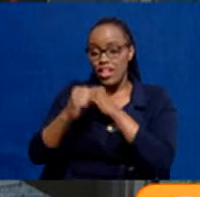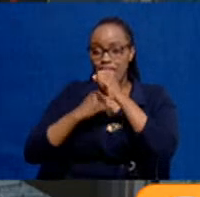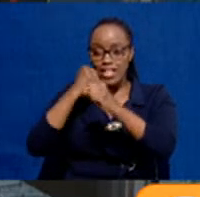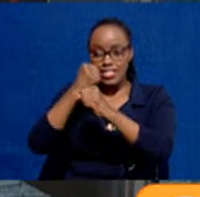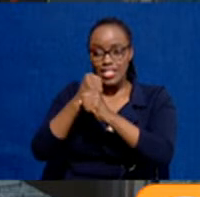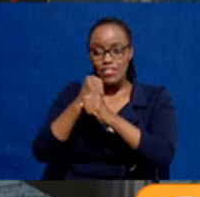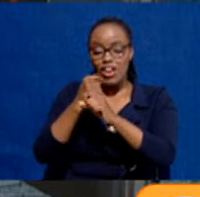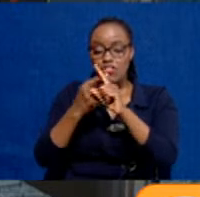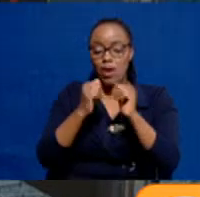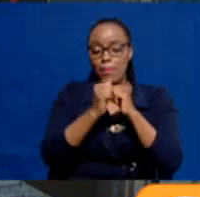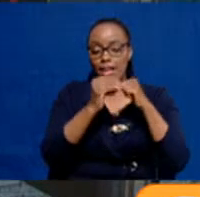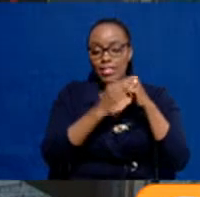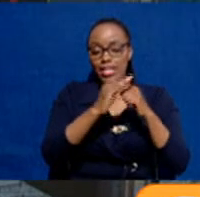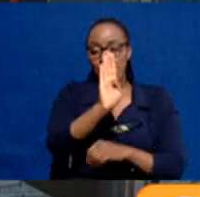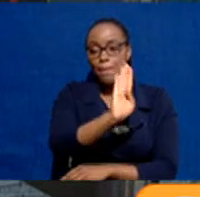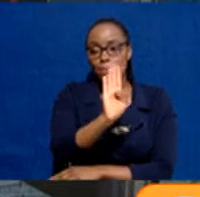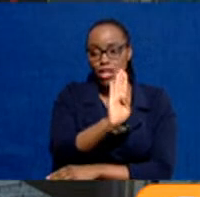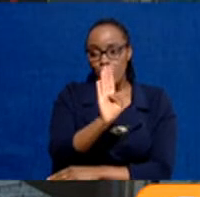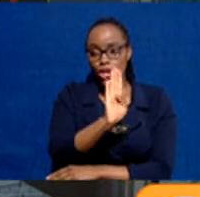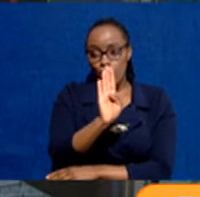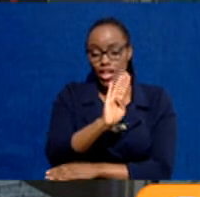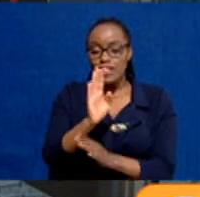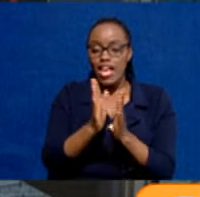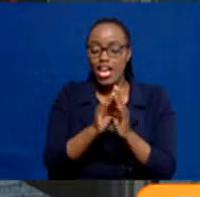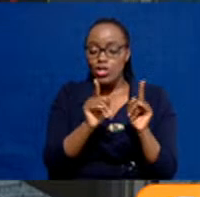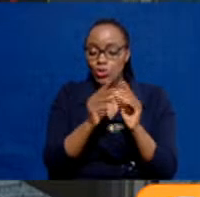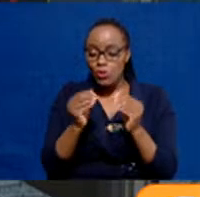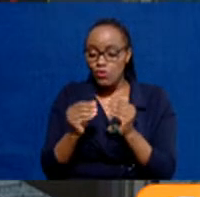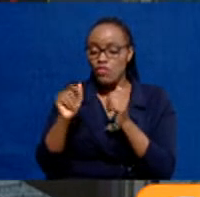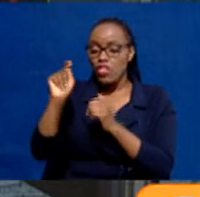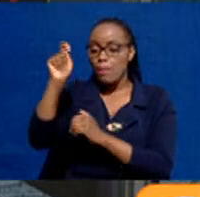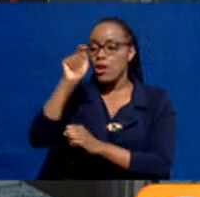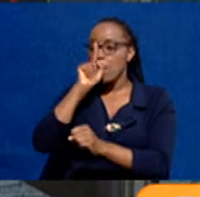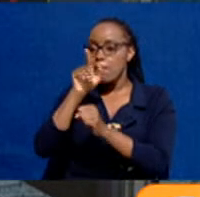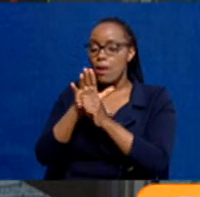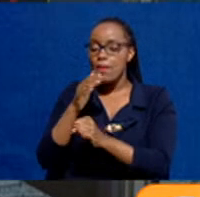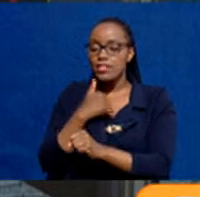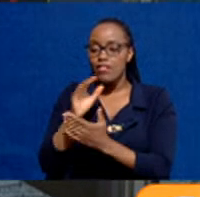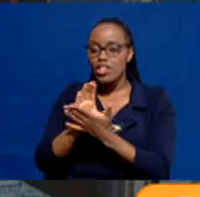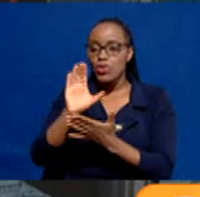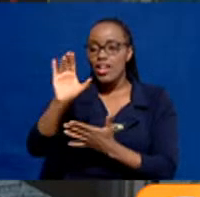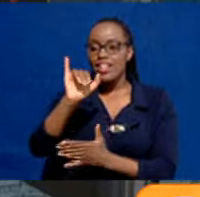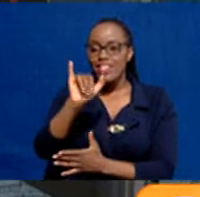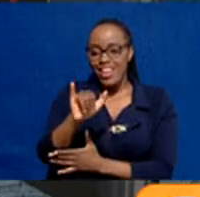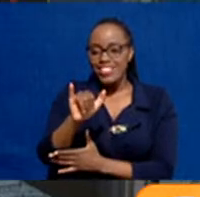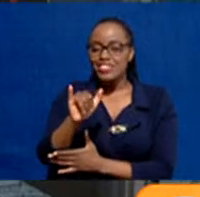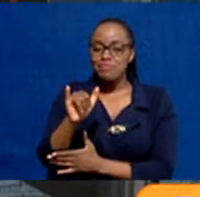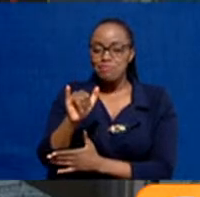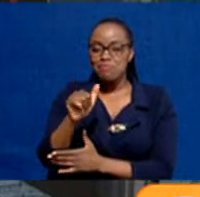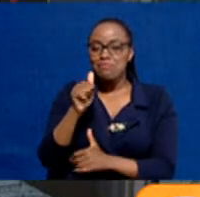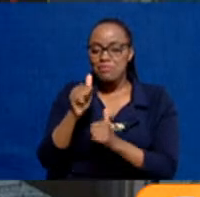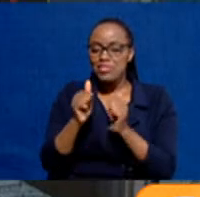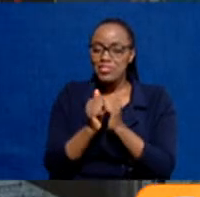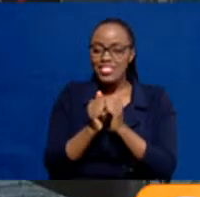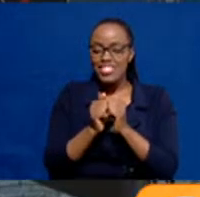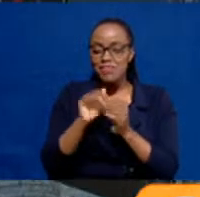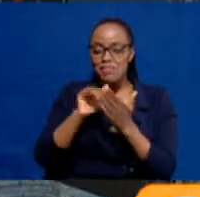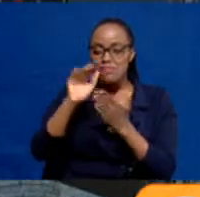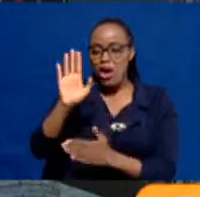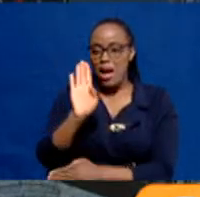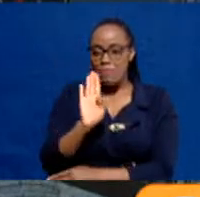allocation of 19 billion shillings and in keeping with the president's promise to allocate the judiciary 3 billion shillings